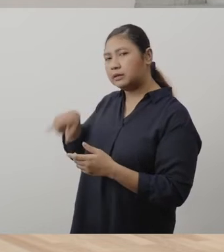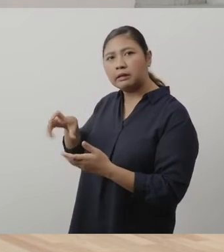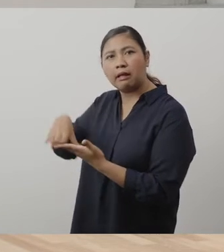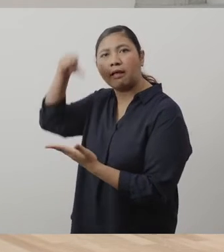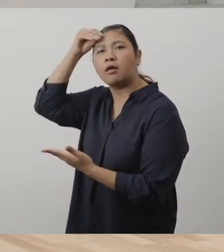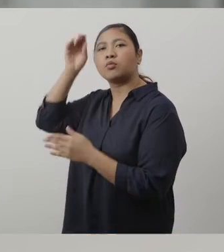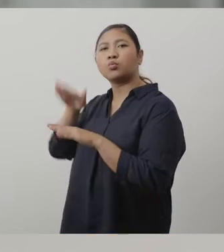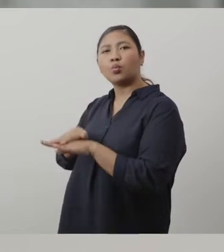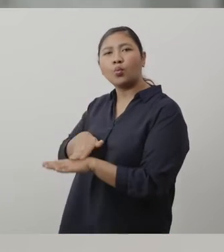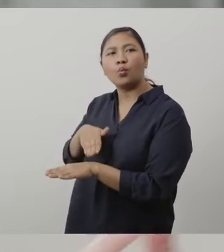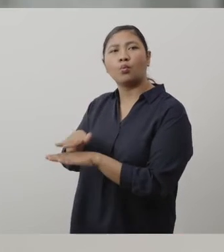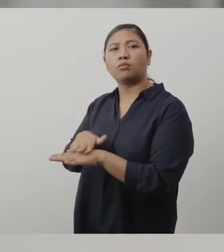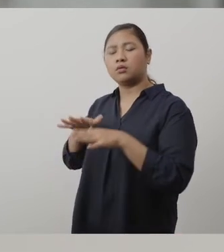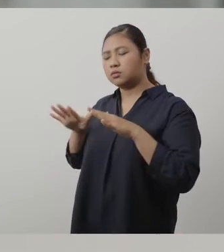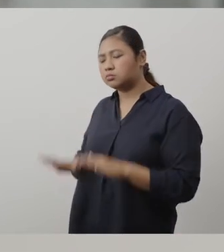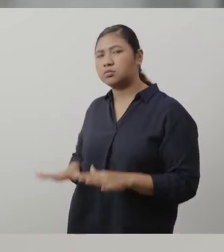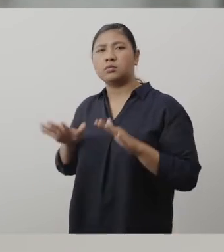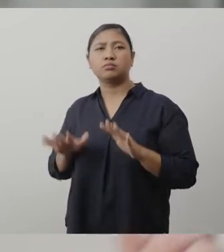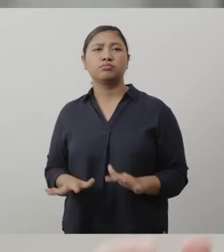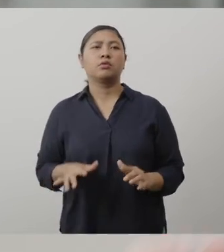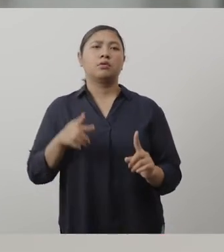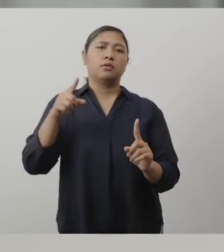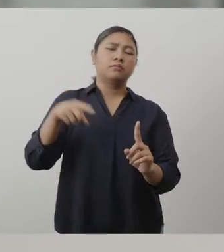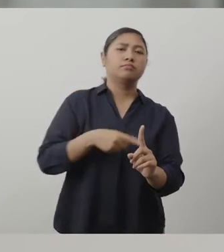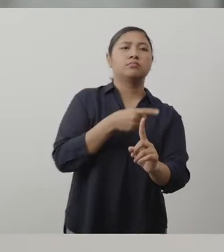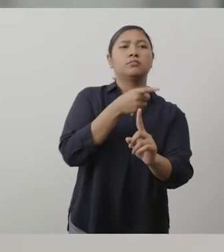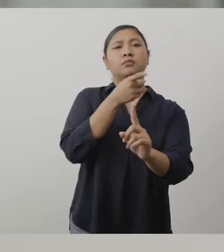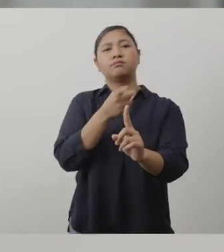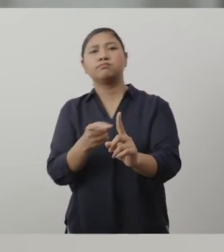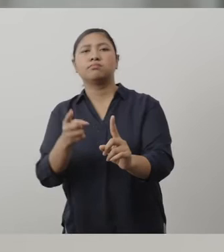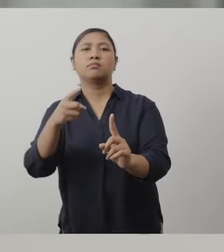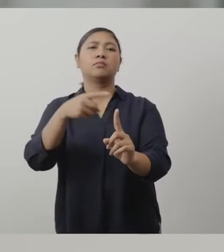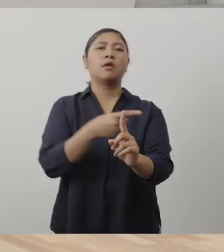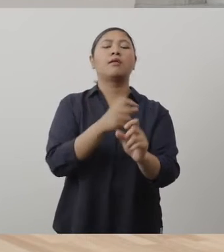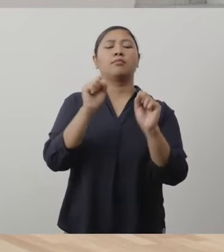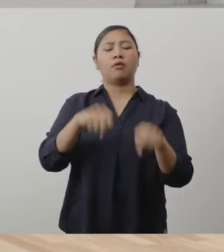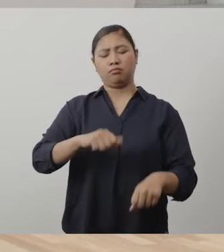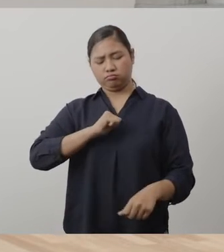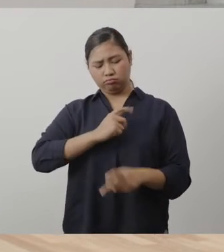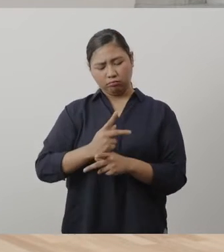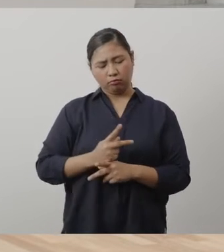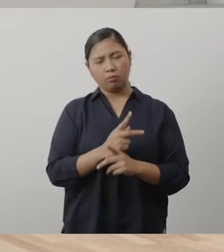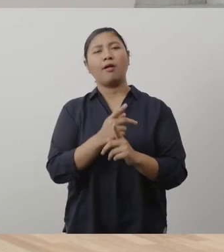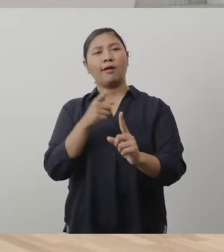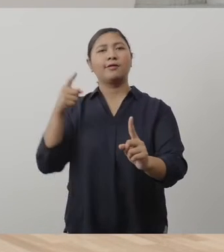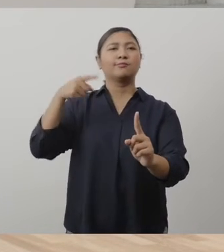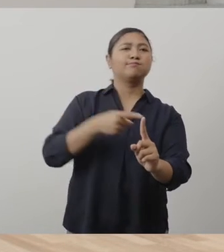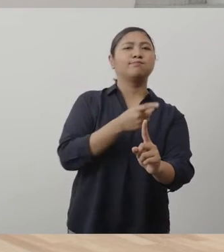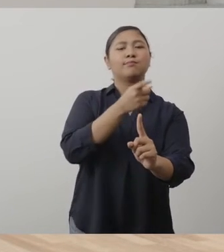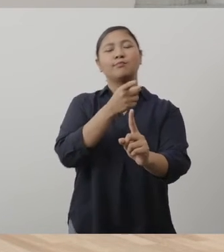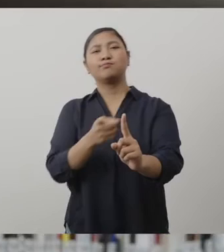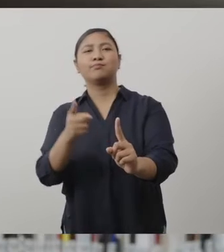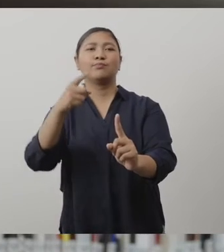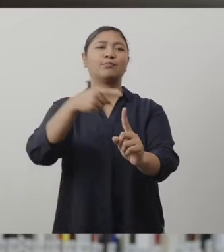realized that it is a journey, it's a process that I have to be slow and compassionate to myself. It is not something that we can immediately